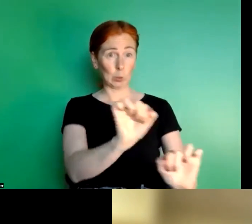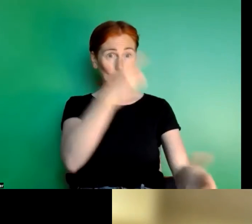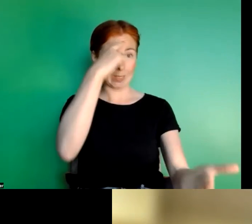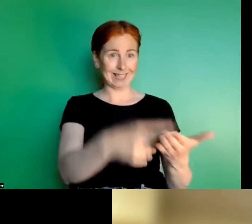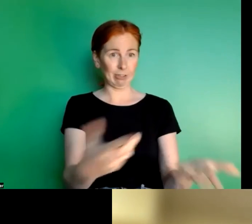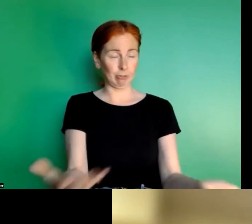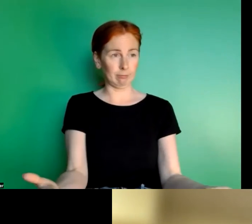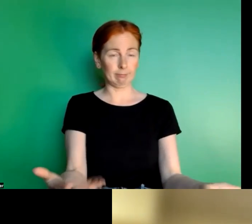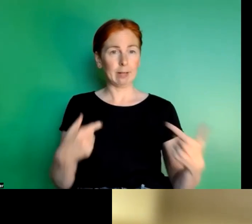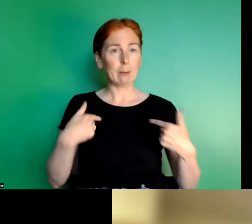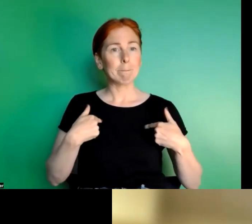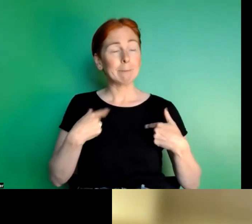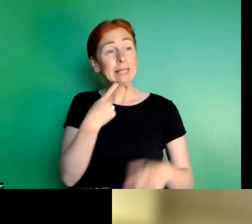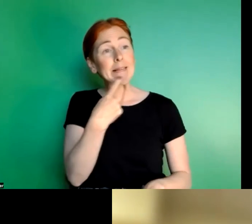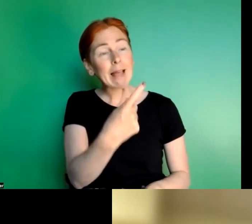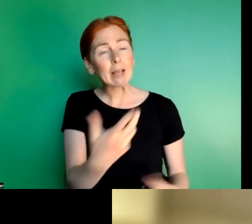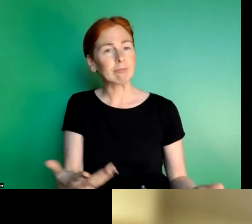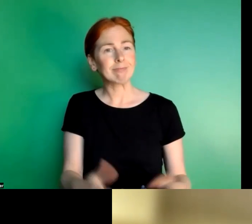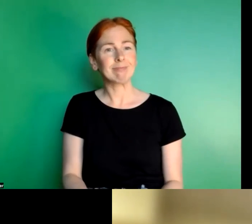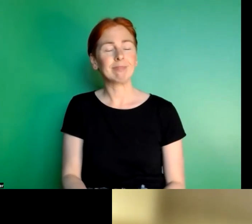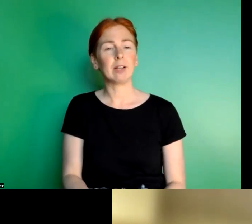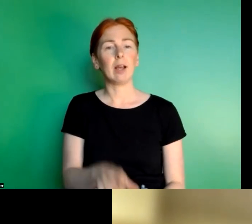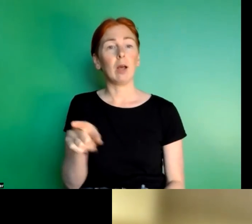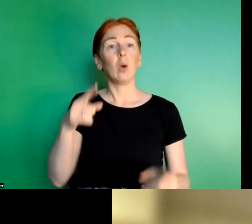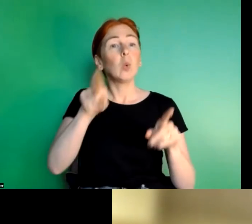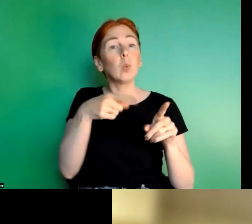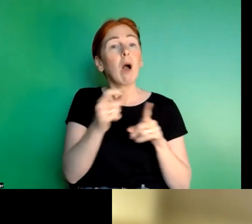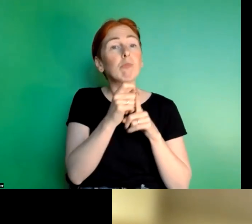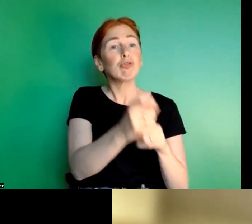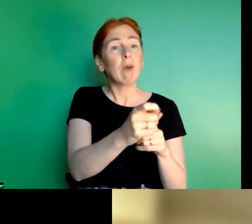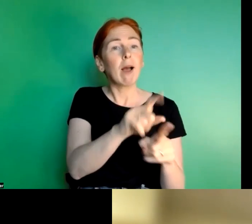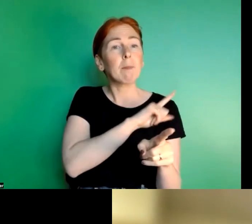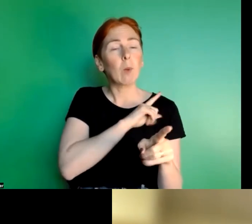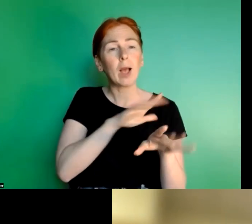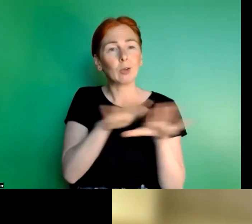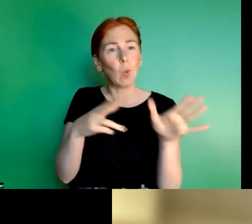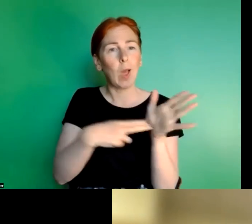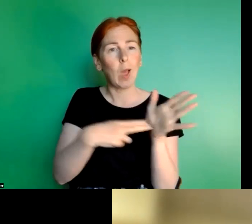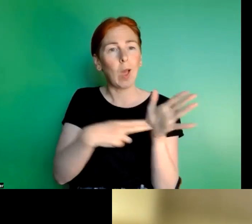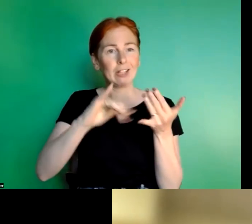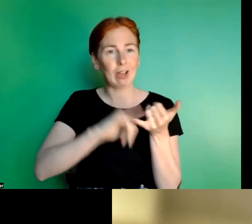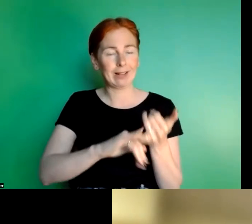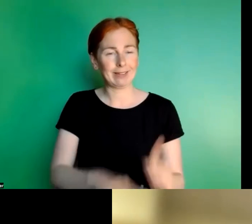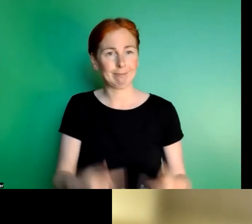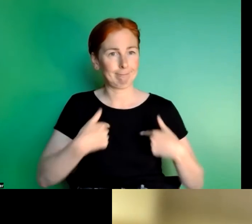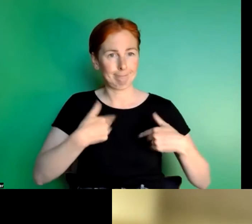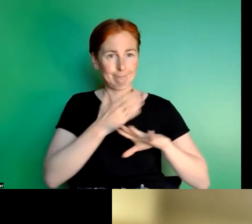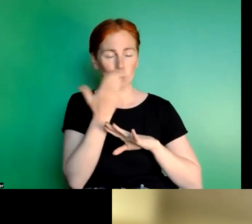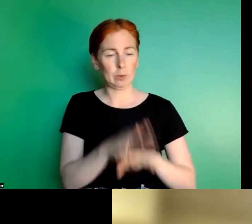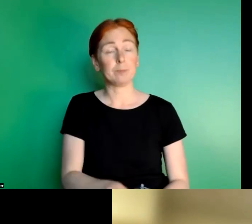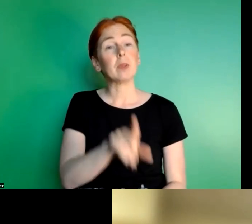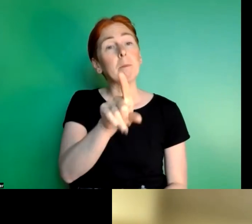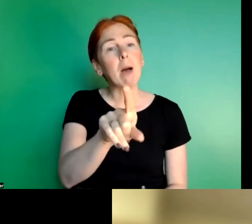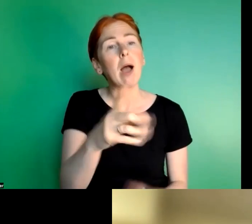I generally say anything that's good for your heart is good for your eyes. So oily fish, green and